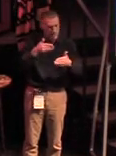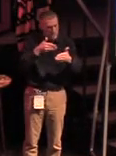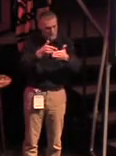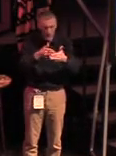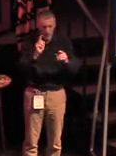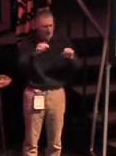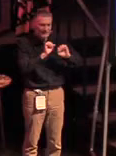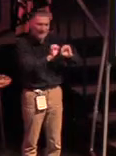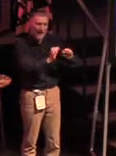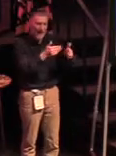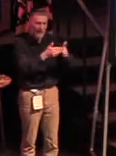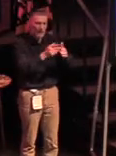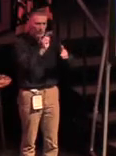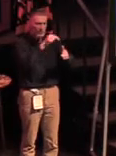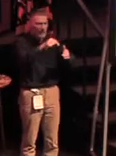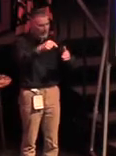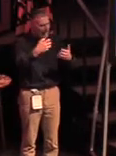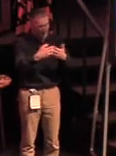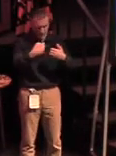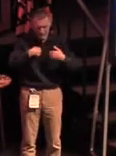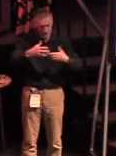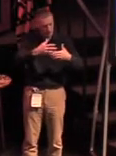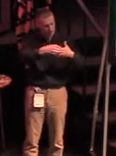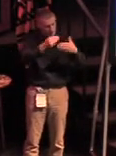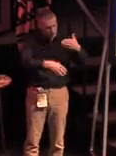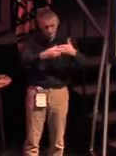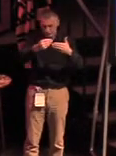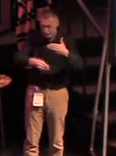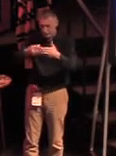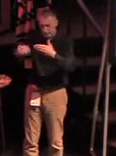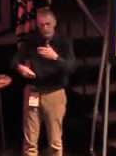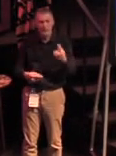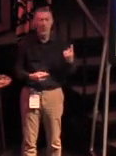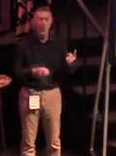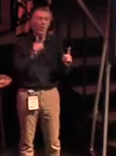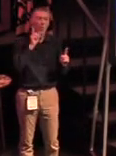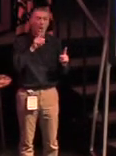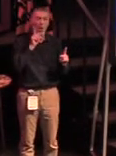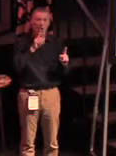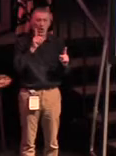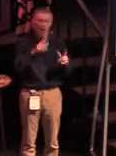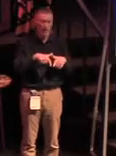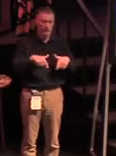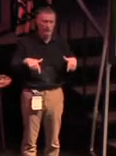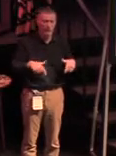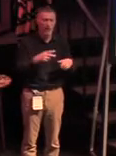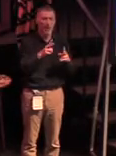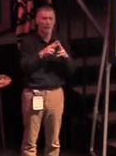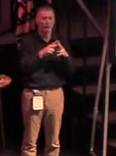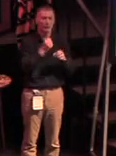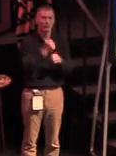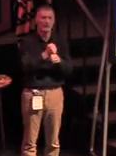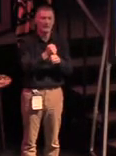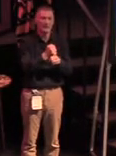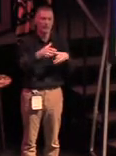barriers? And I found out things like one of the girls was a size double G bra and she